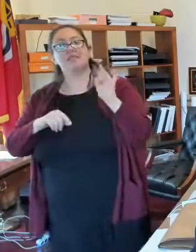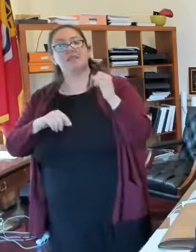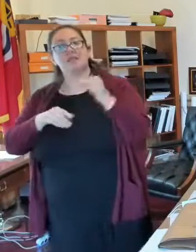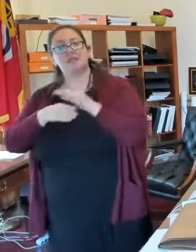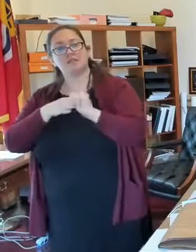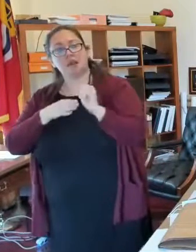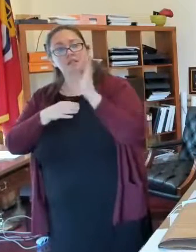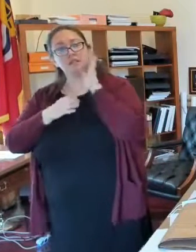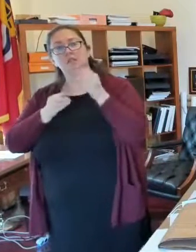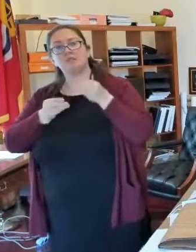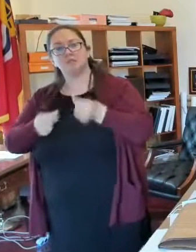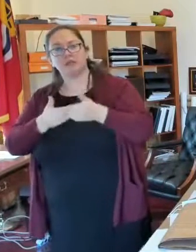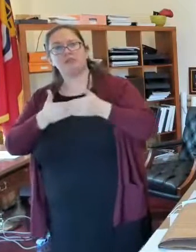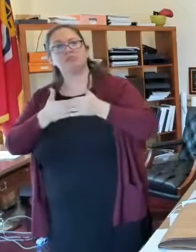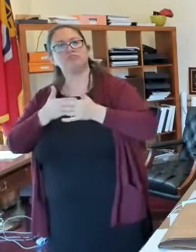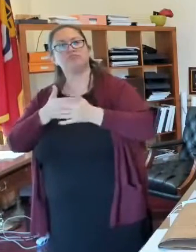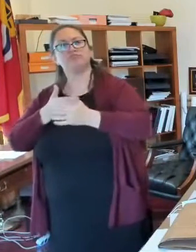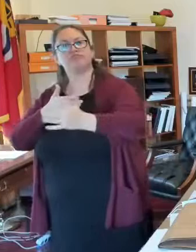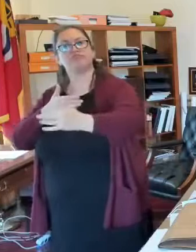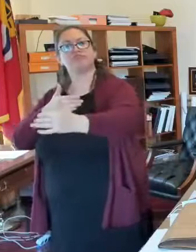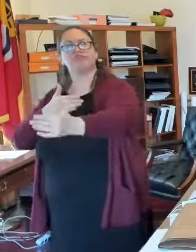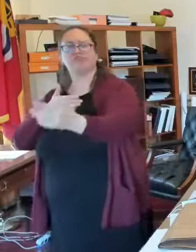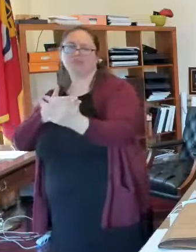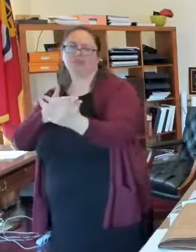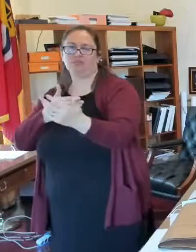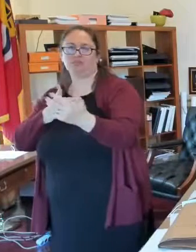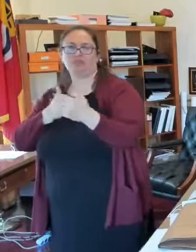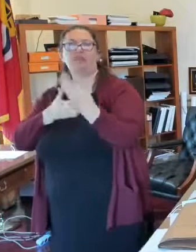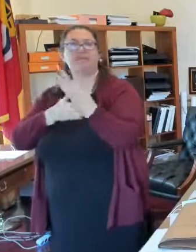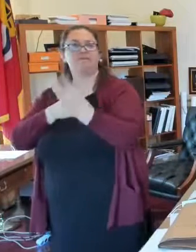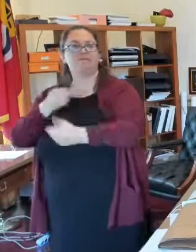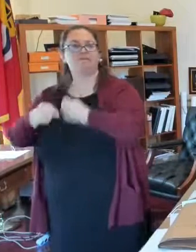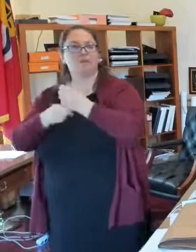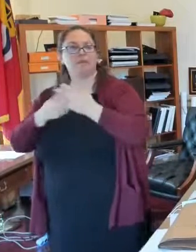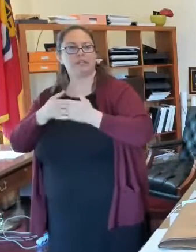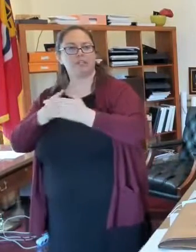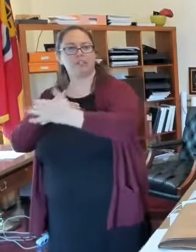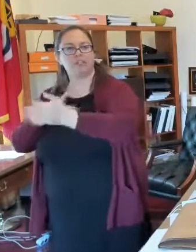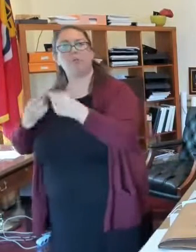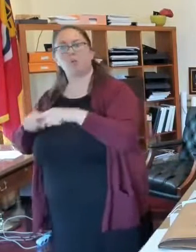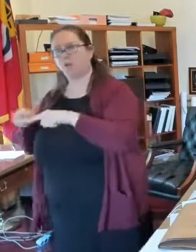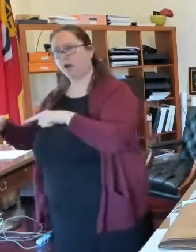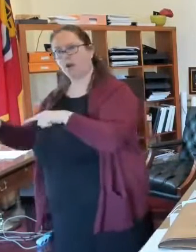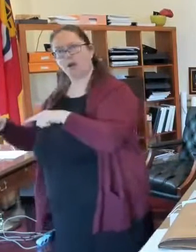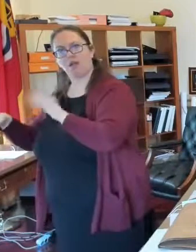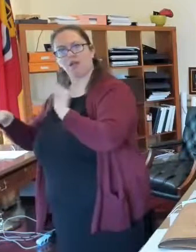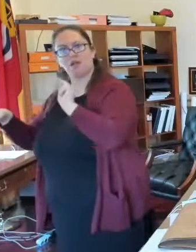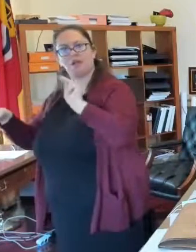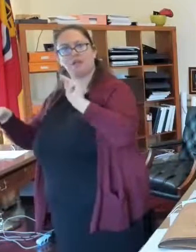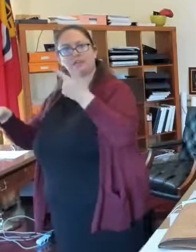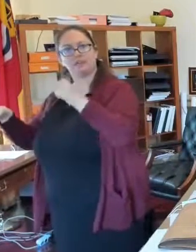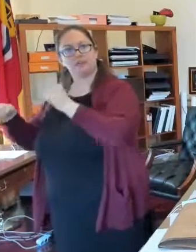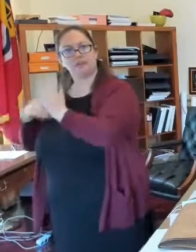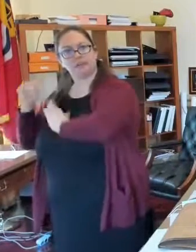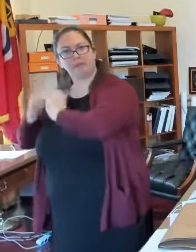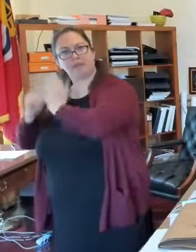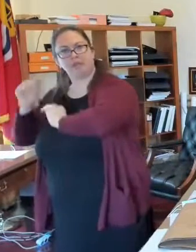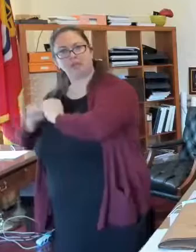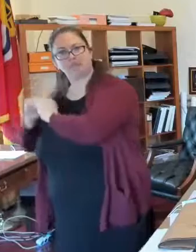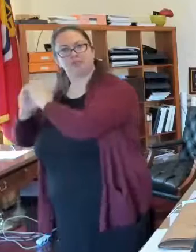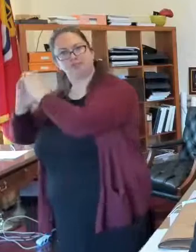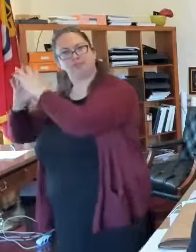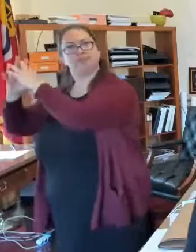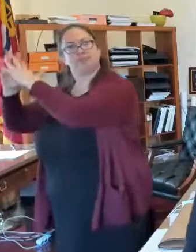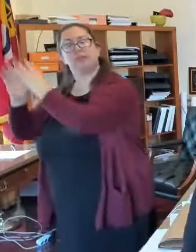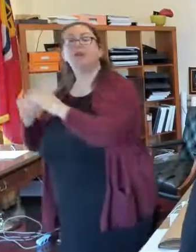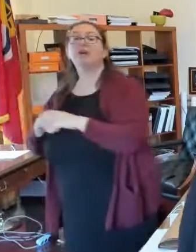several years, about four years or so, in the construction of NGA. But, that's good. What